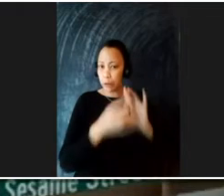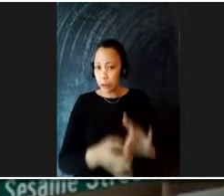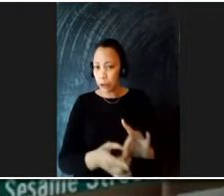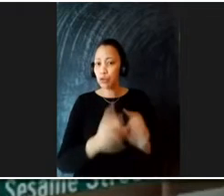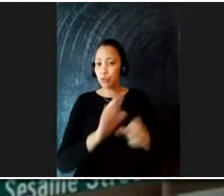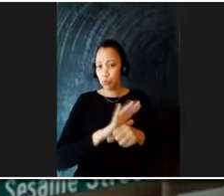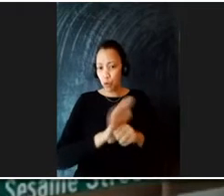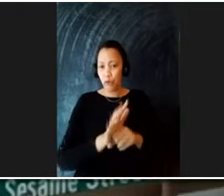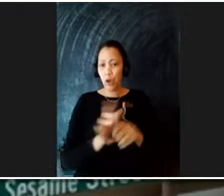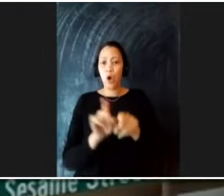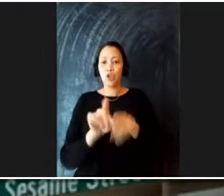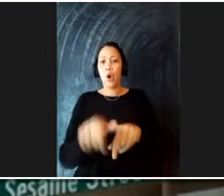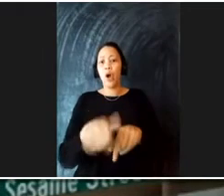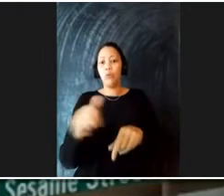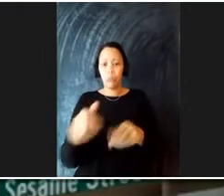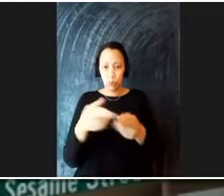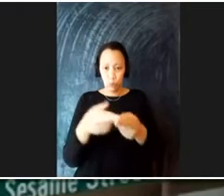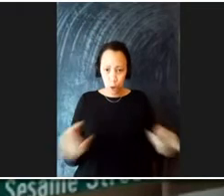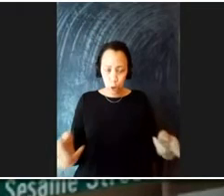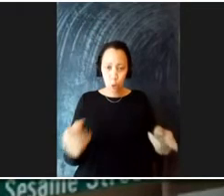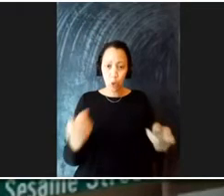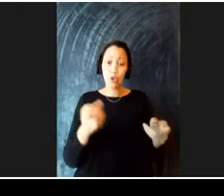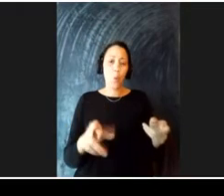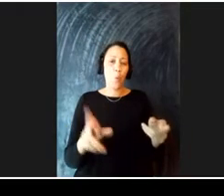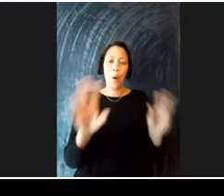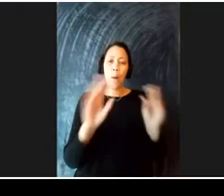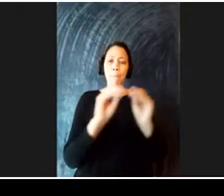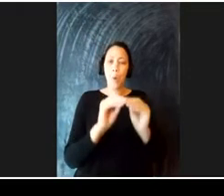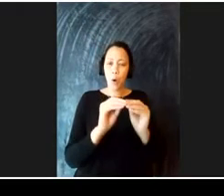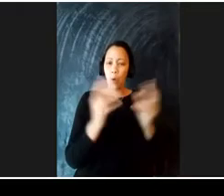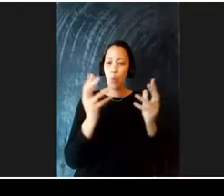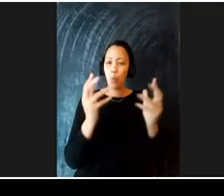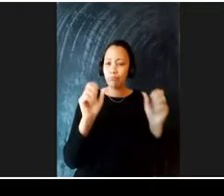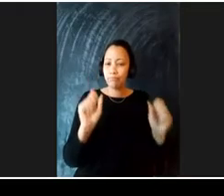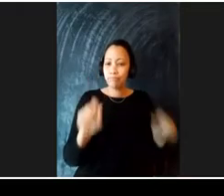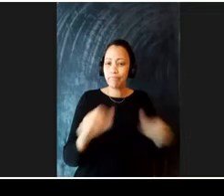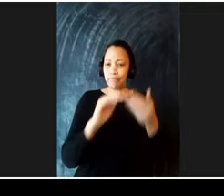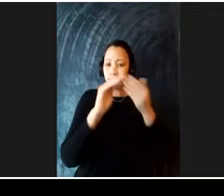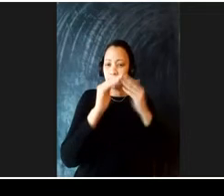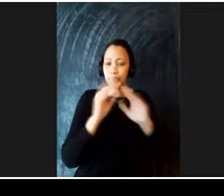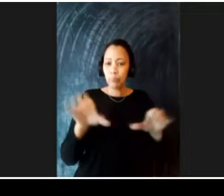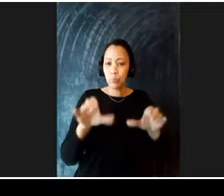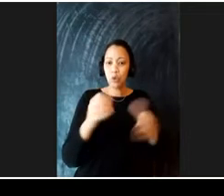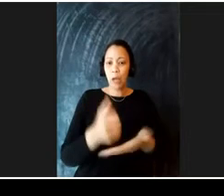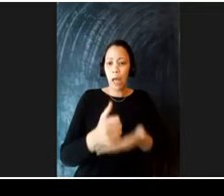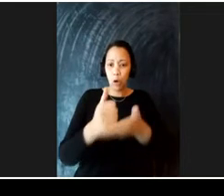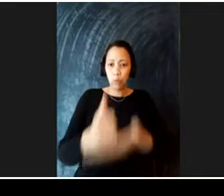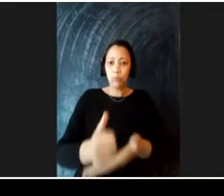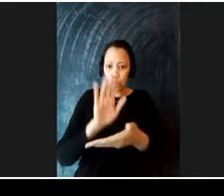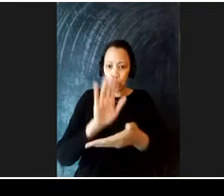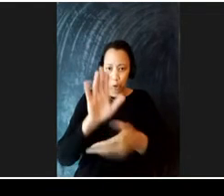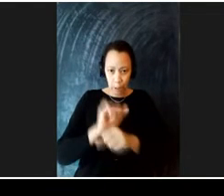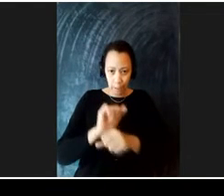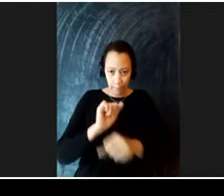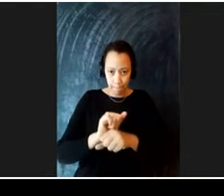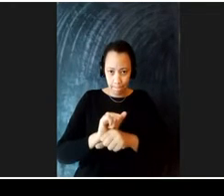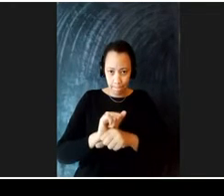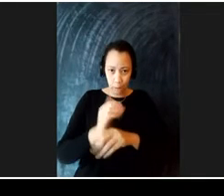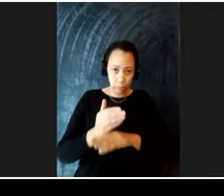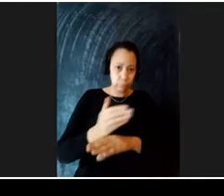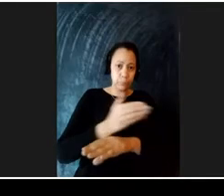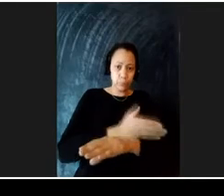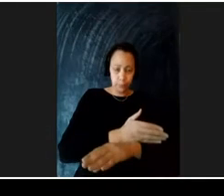wrap that up and then we'll move on and I appreciate that you know what I think about the good work that's been done I do think we can do some a few